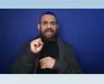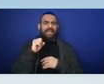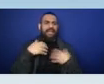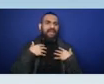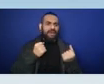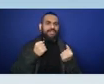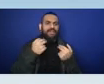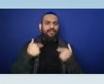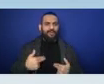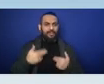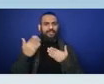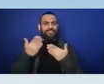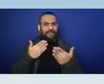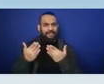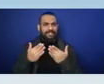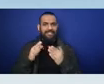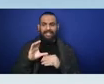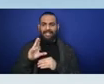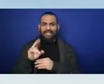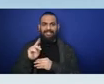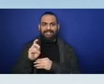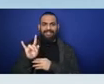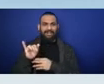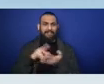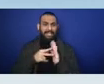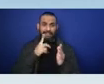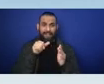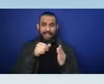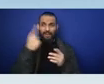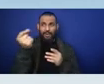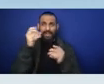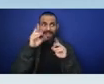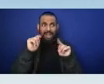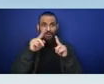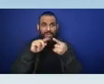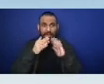question about the COVID situation. So we are seeing